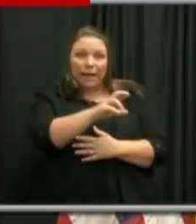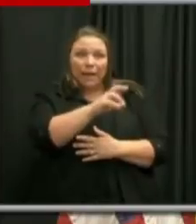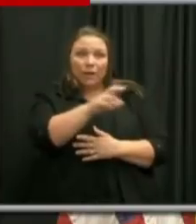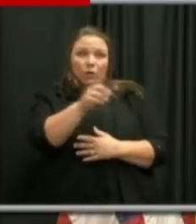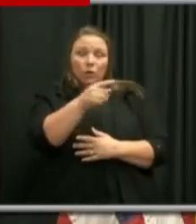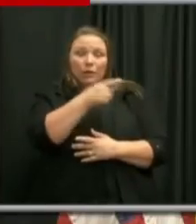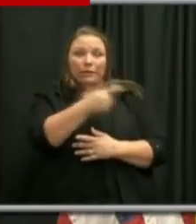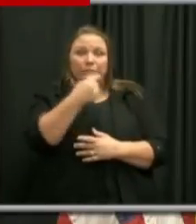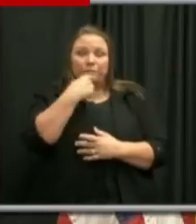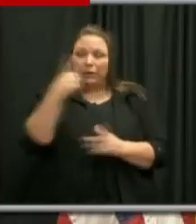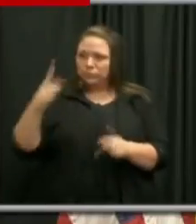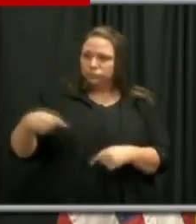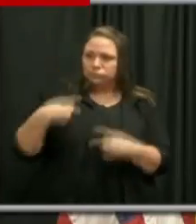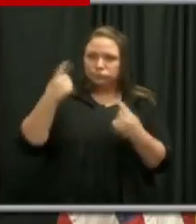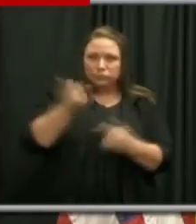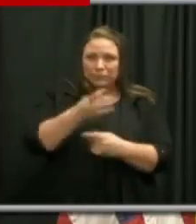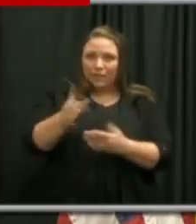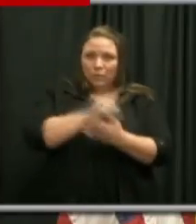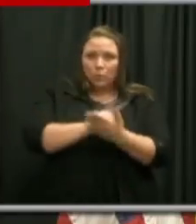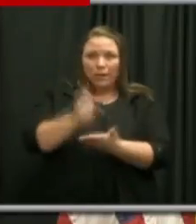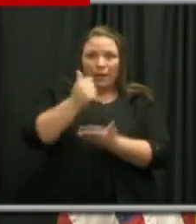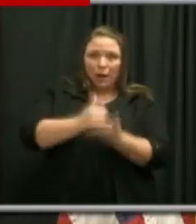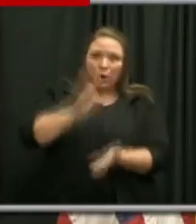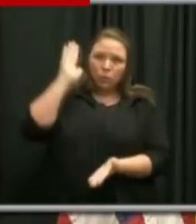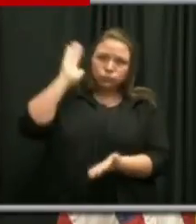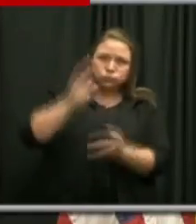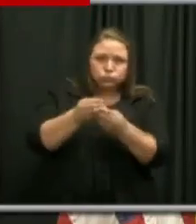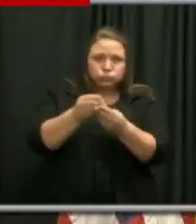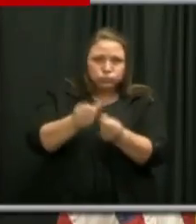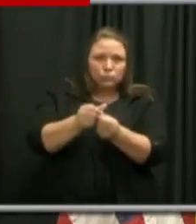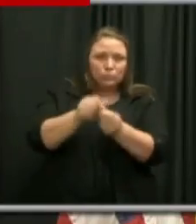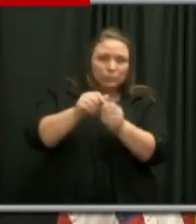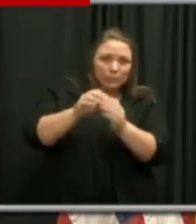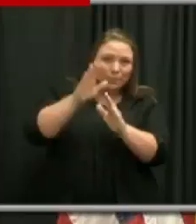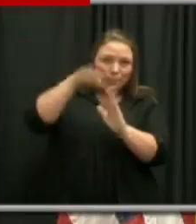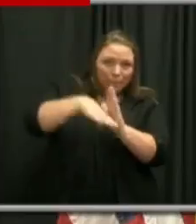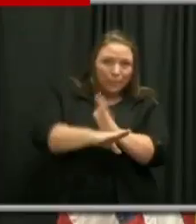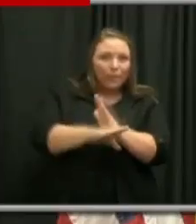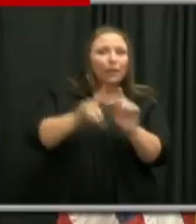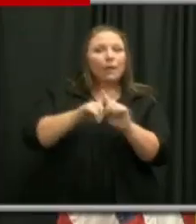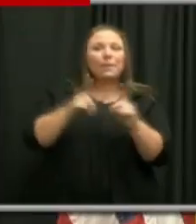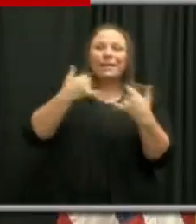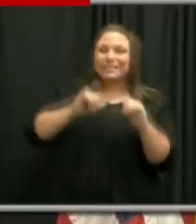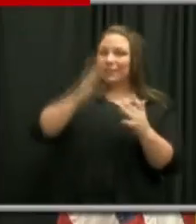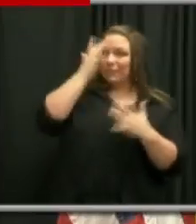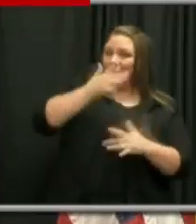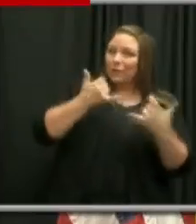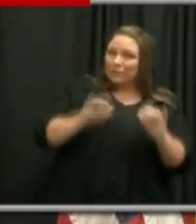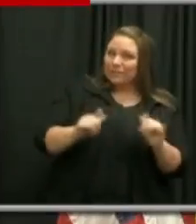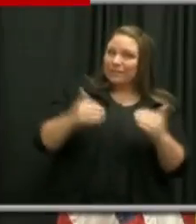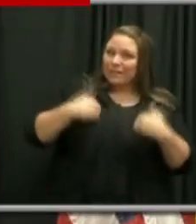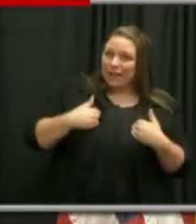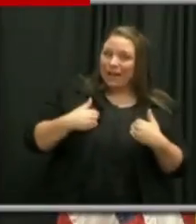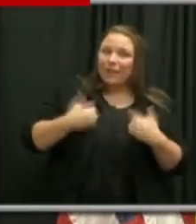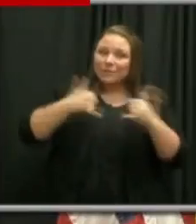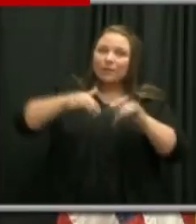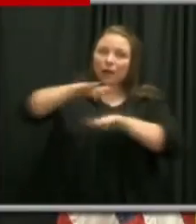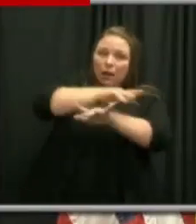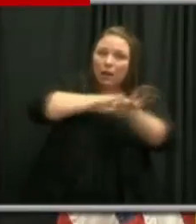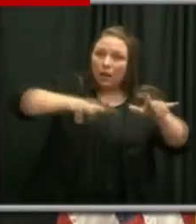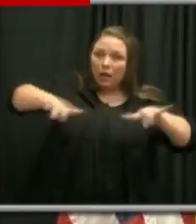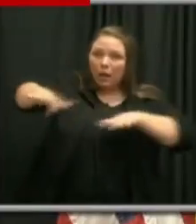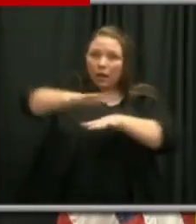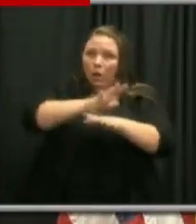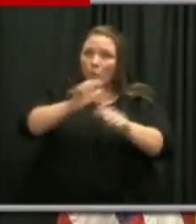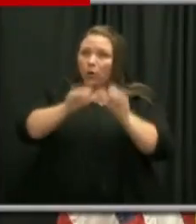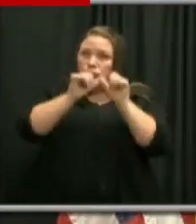over the last several weeks of flattening the curve, but we've not flattened the virus, okay? The virus is still out there. It's gonna